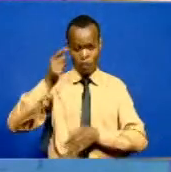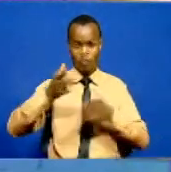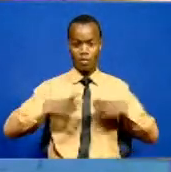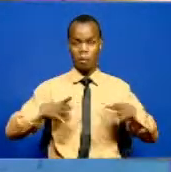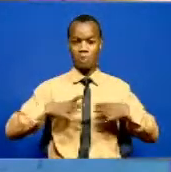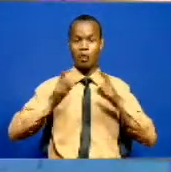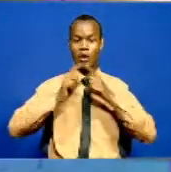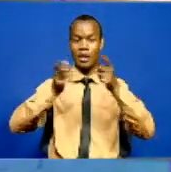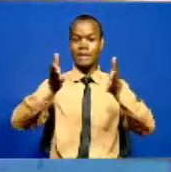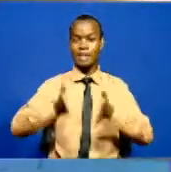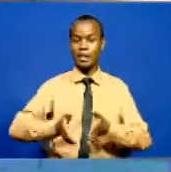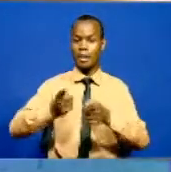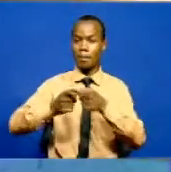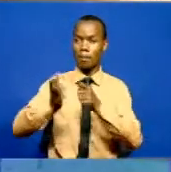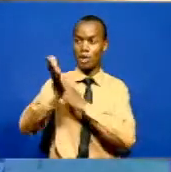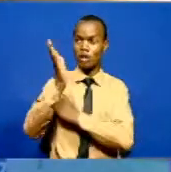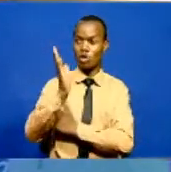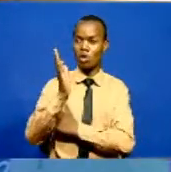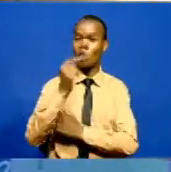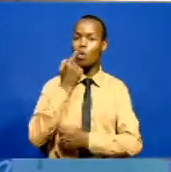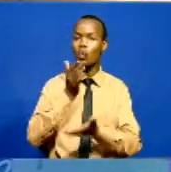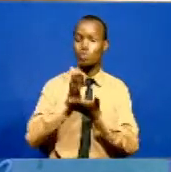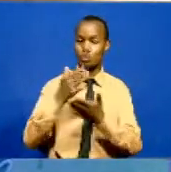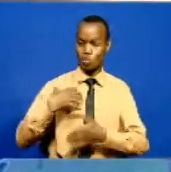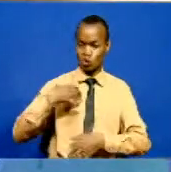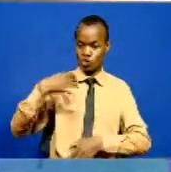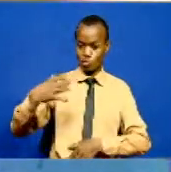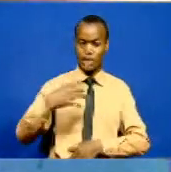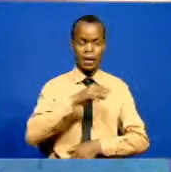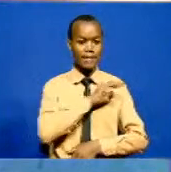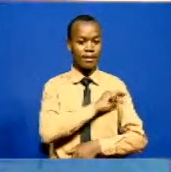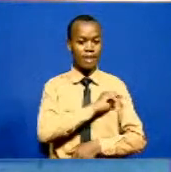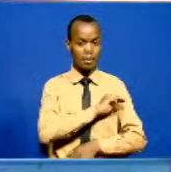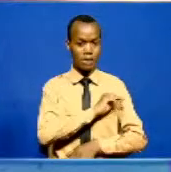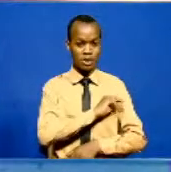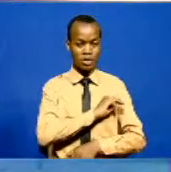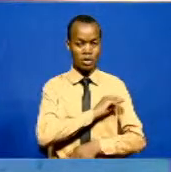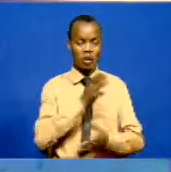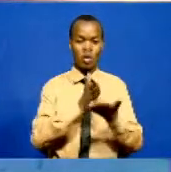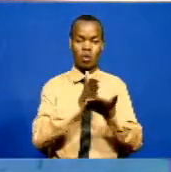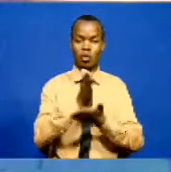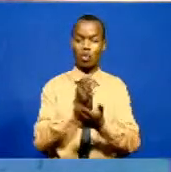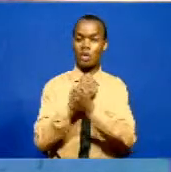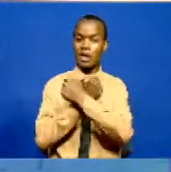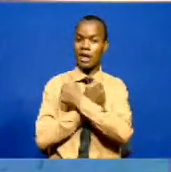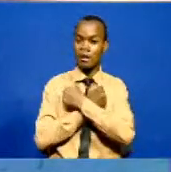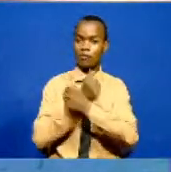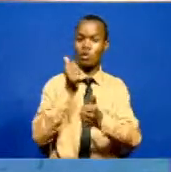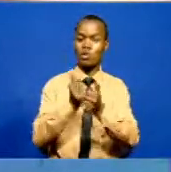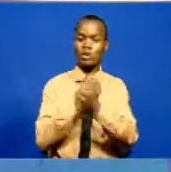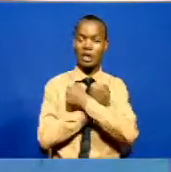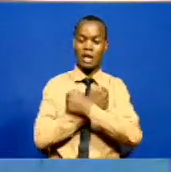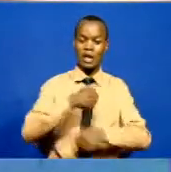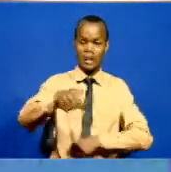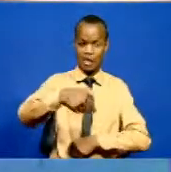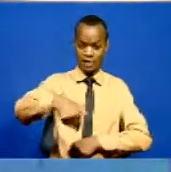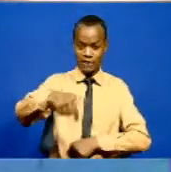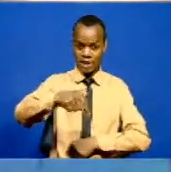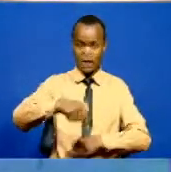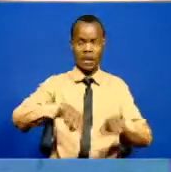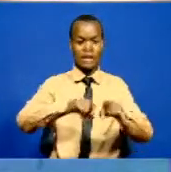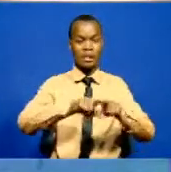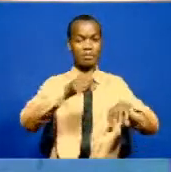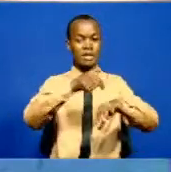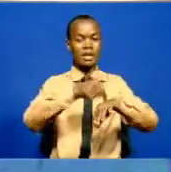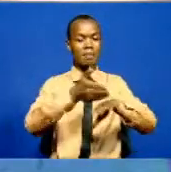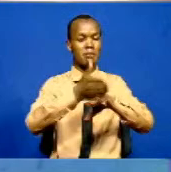But God, who is rich in mercy, because of his great love with which he loved us, even when we